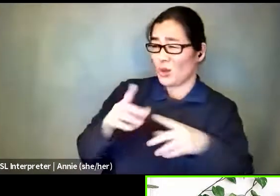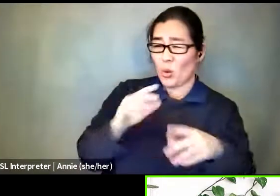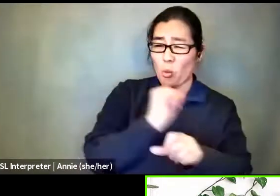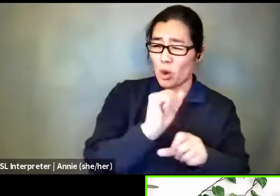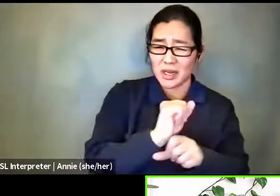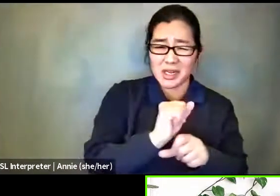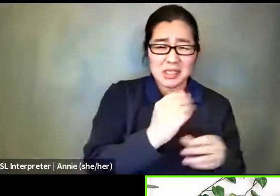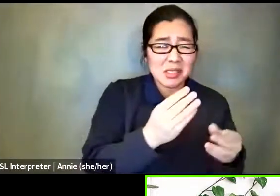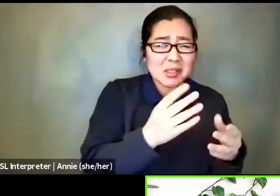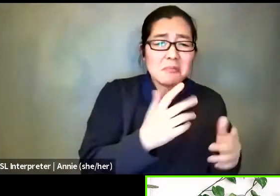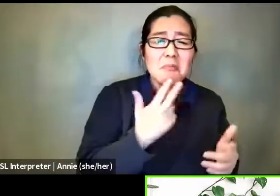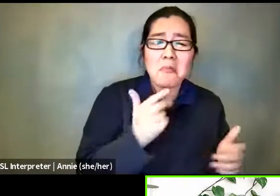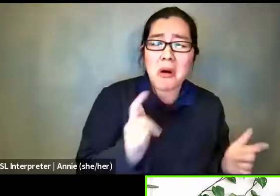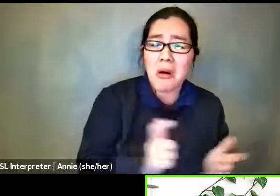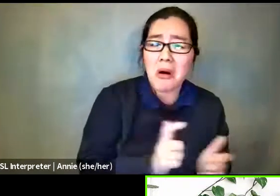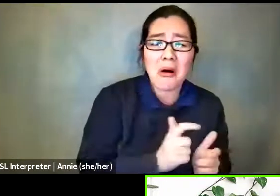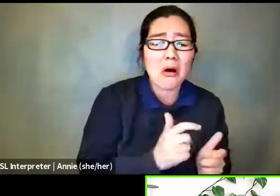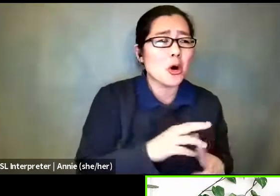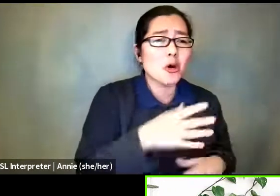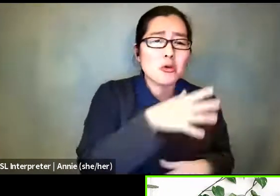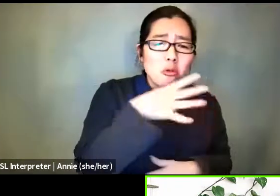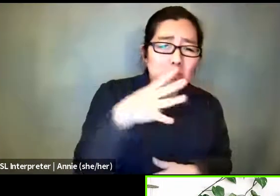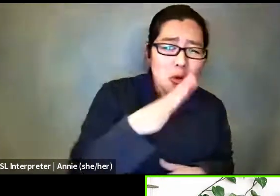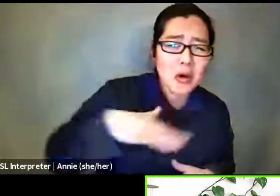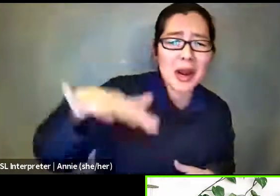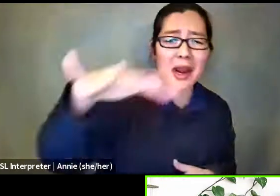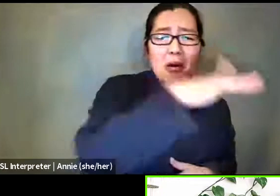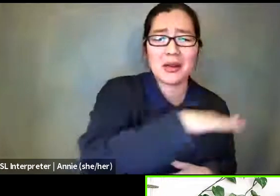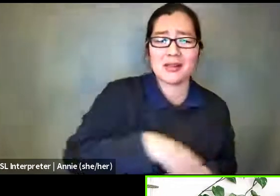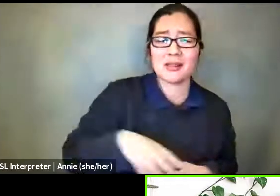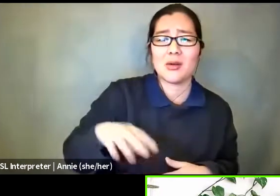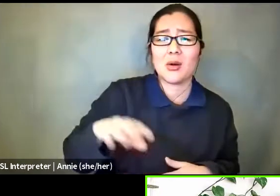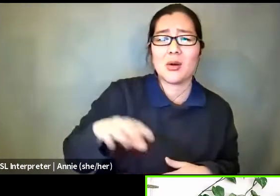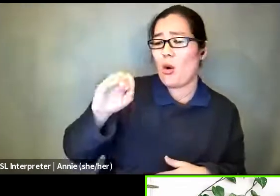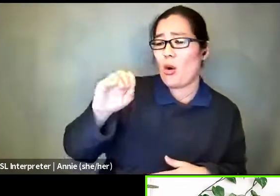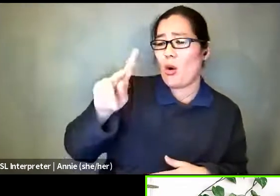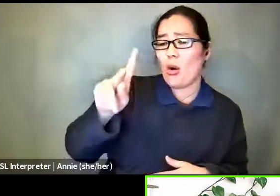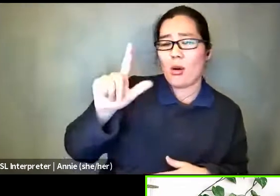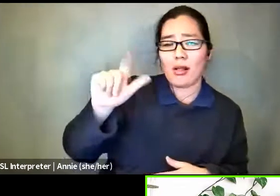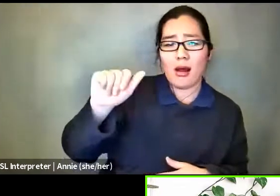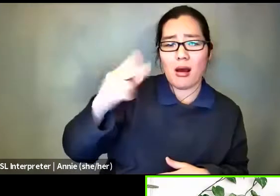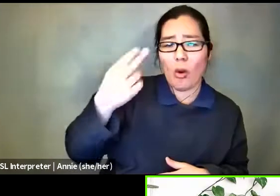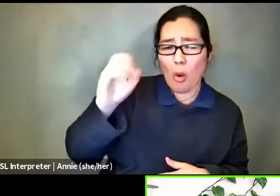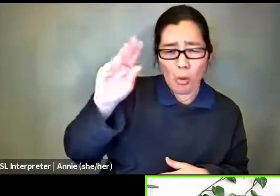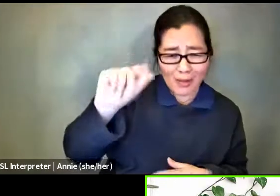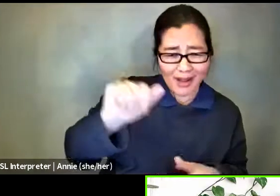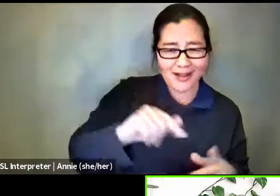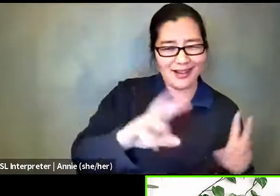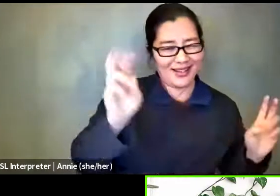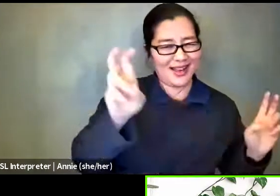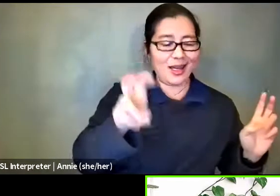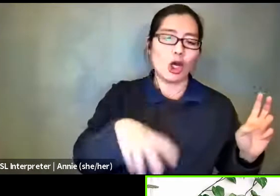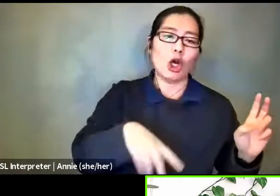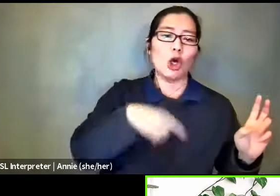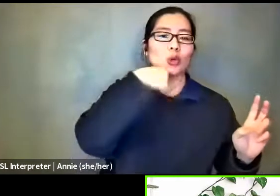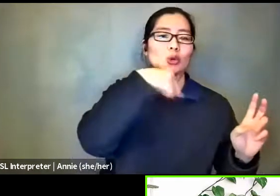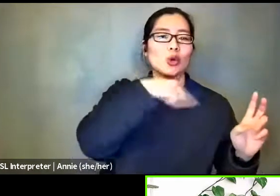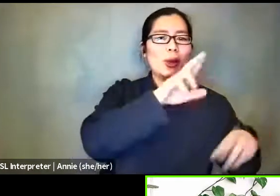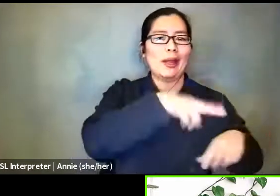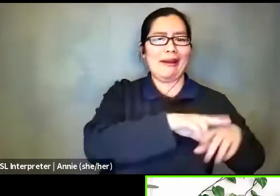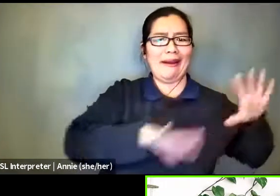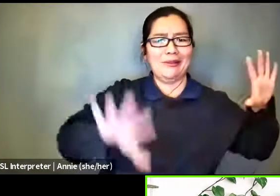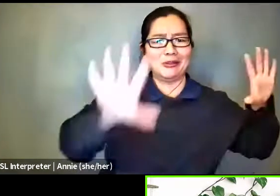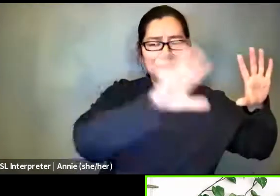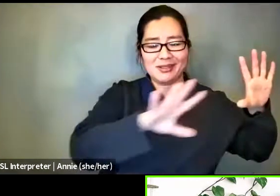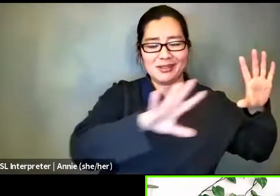in Stillwell, Oklahoma, with the Cherokee Nation, one of their high schools. And we're also working in rural New Mexico,